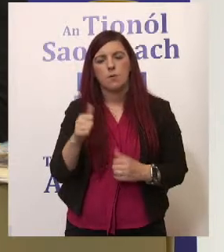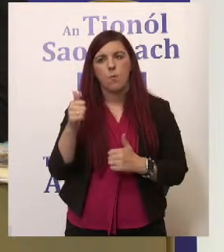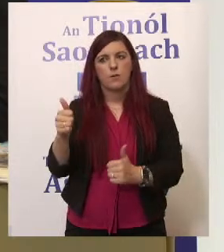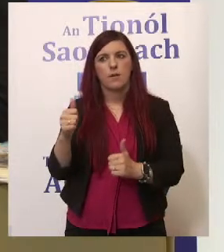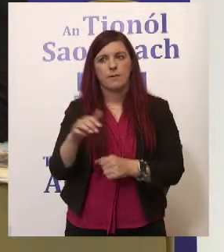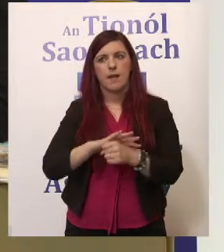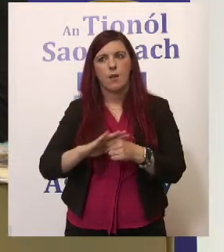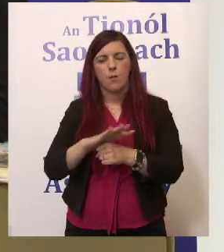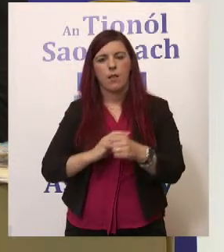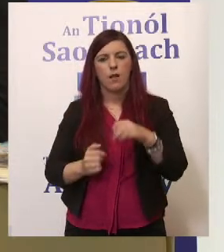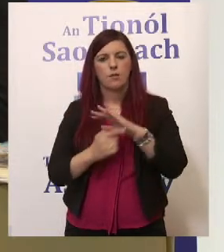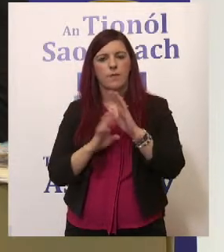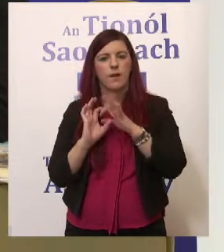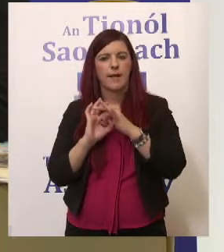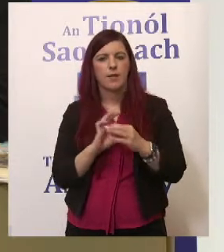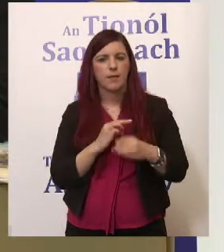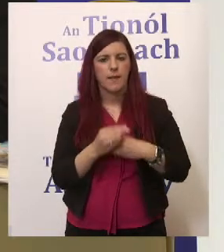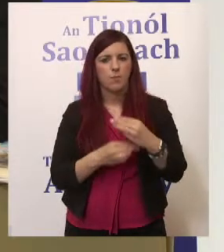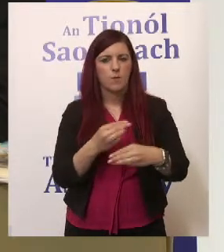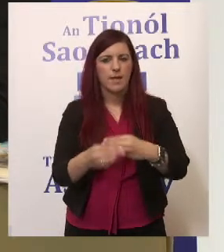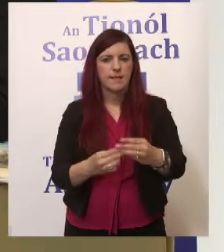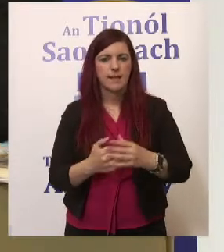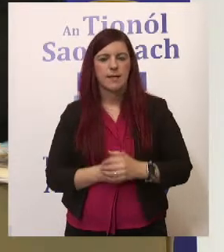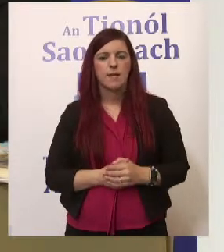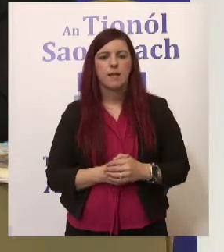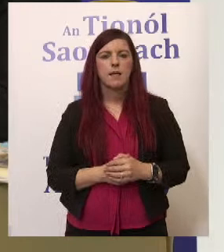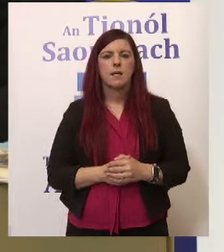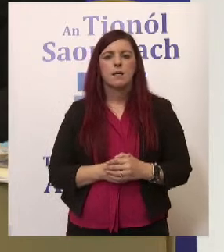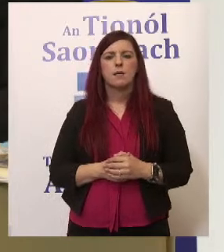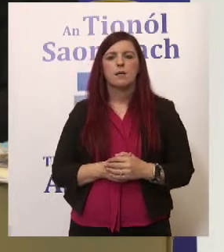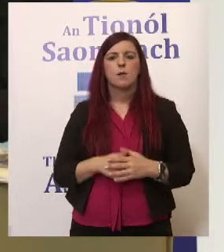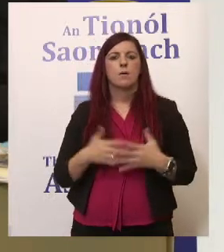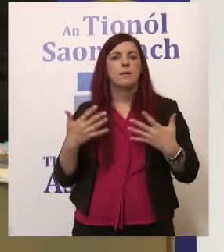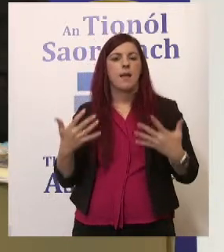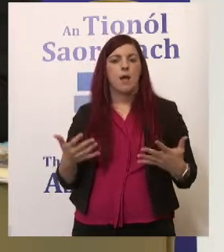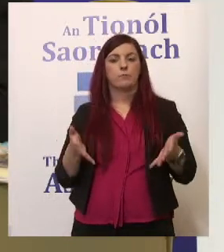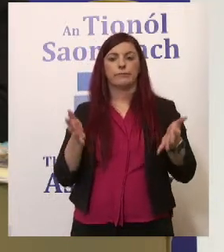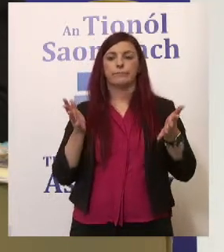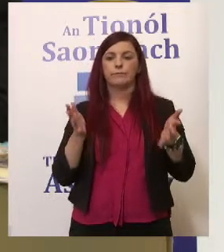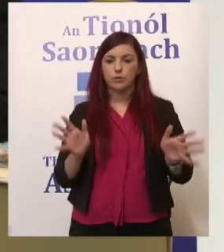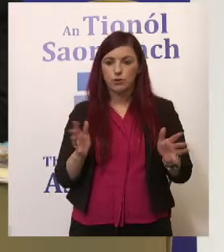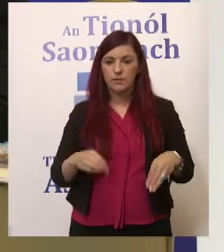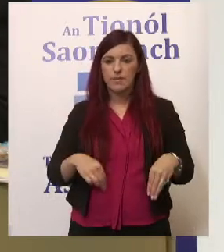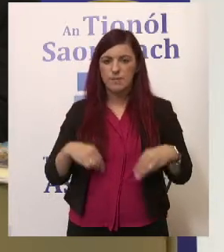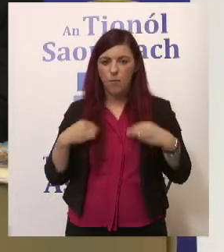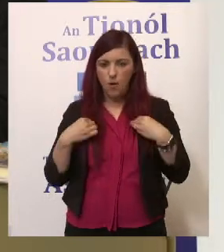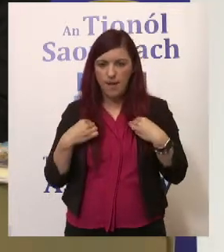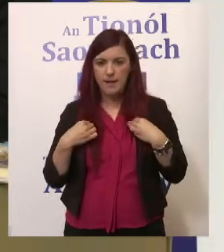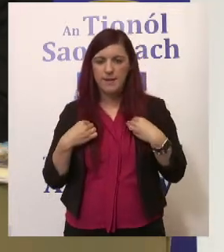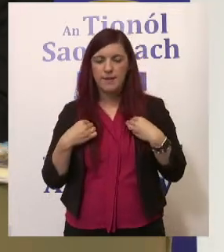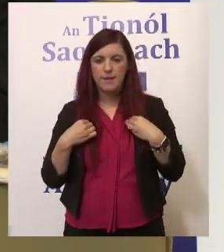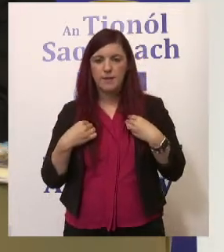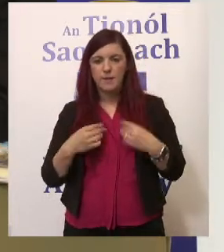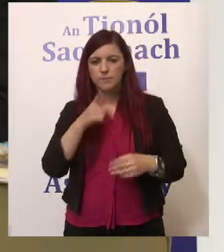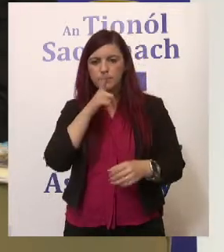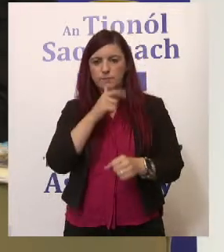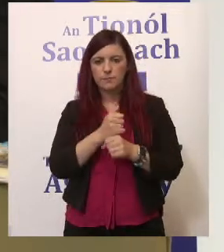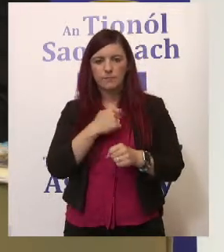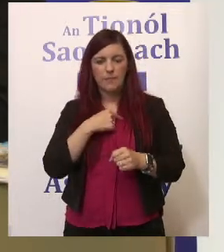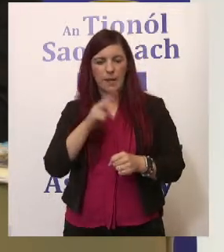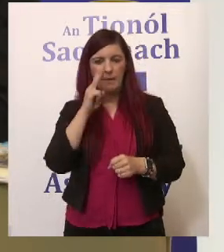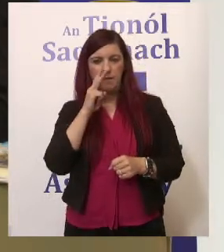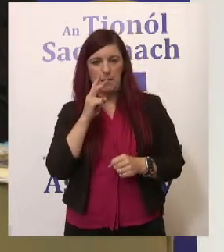authority for engaging in that budgetary process. So that concludes our session this morning on the view from the business